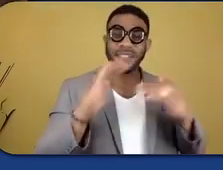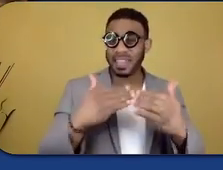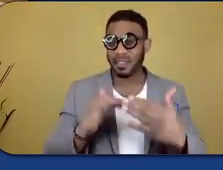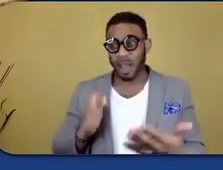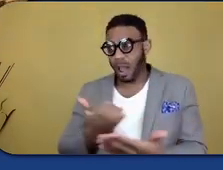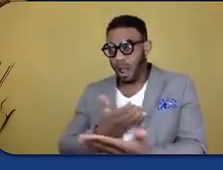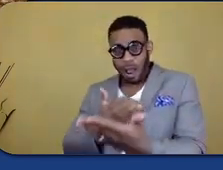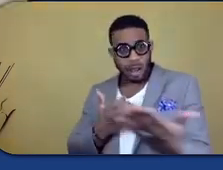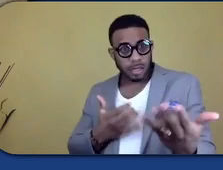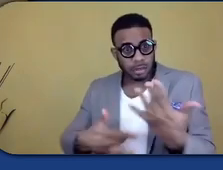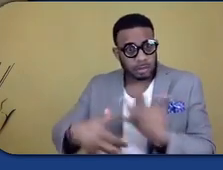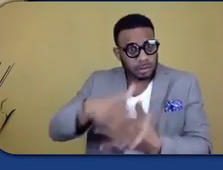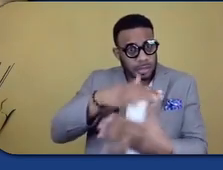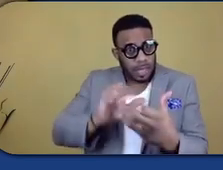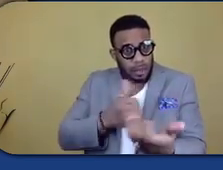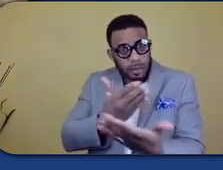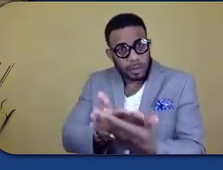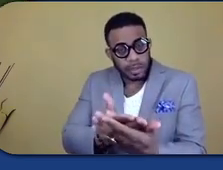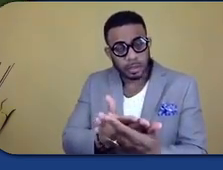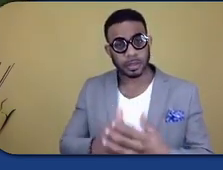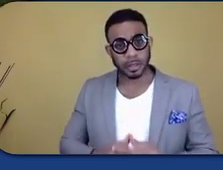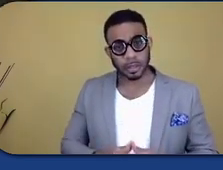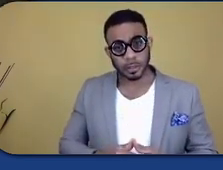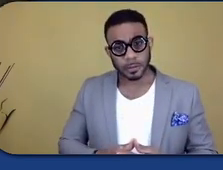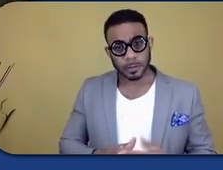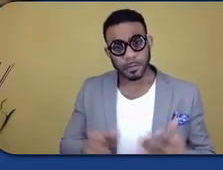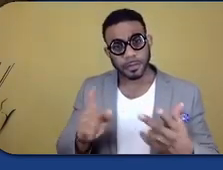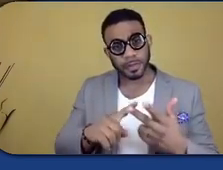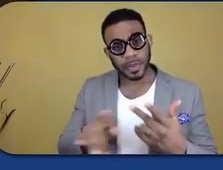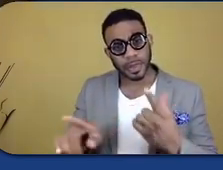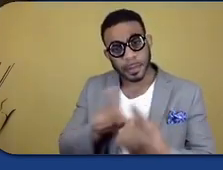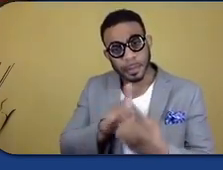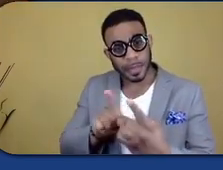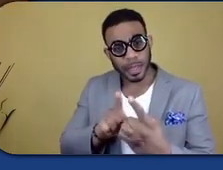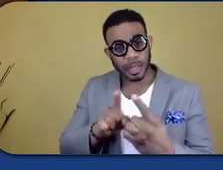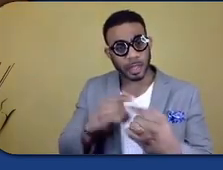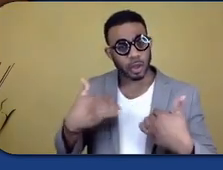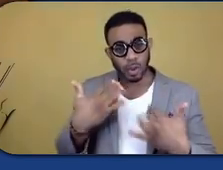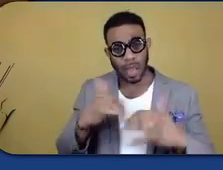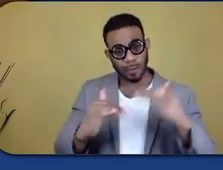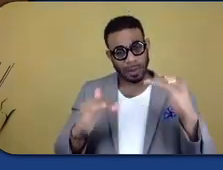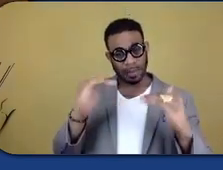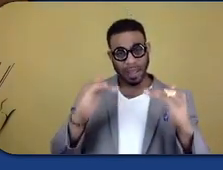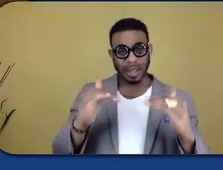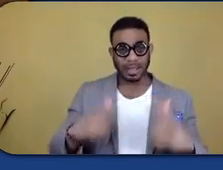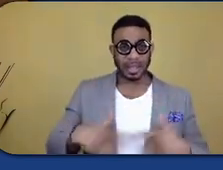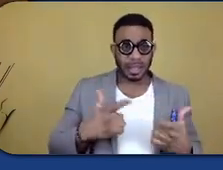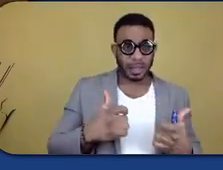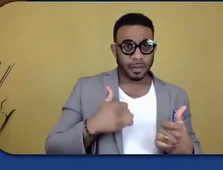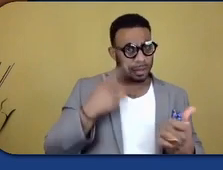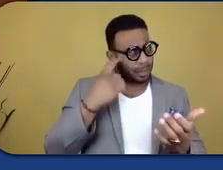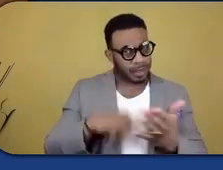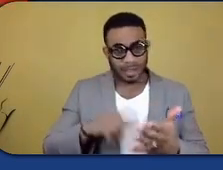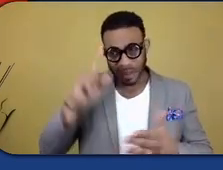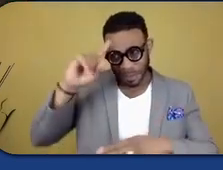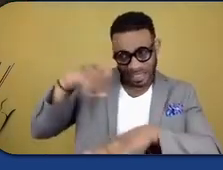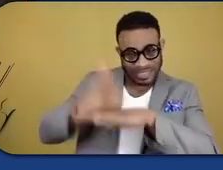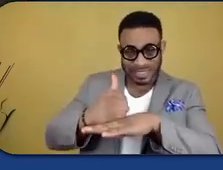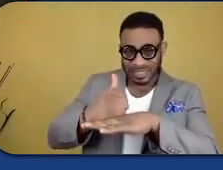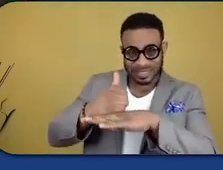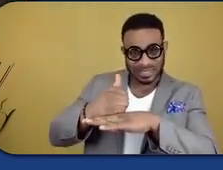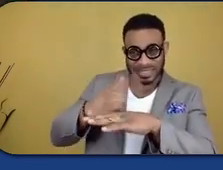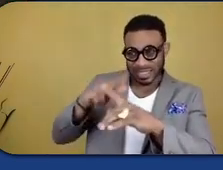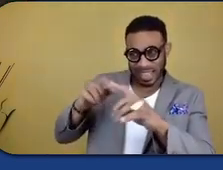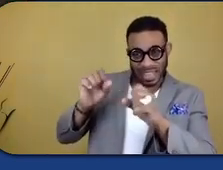generation level. We need to give them how we can balance the life without that mindset that creates